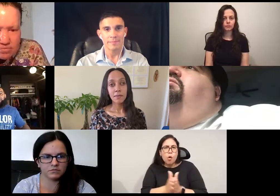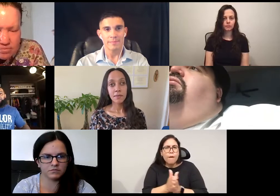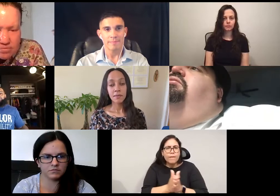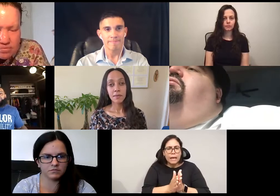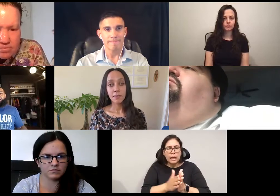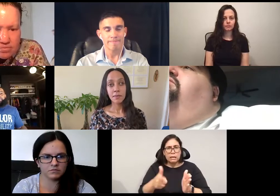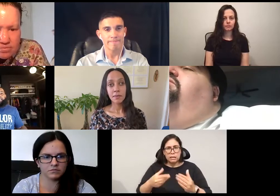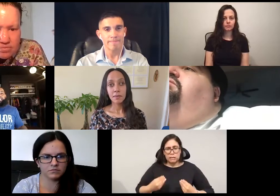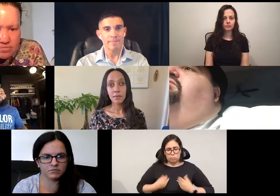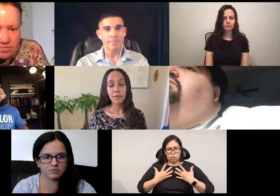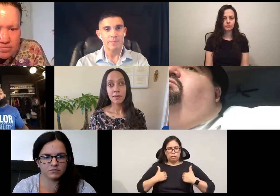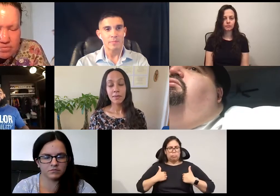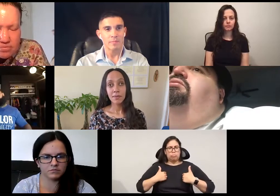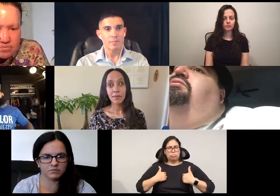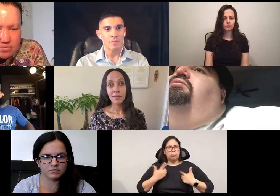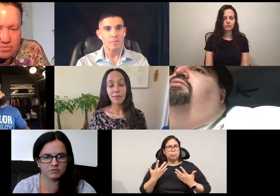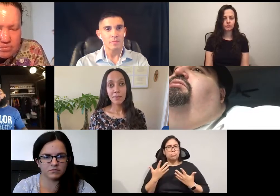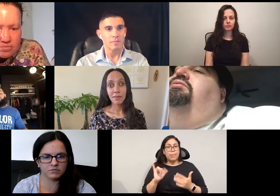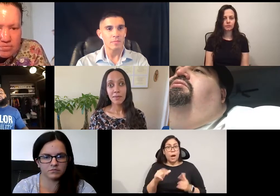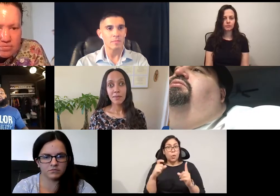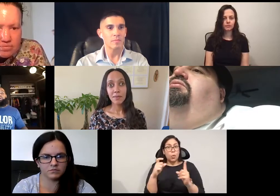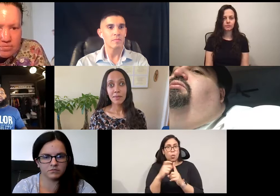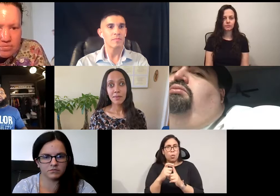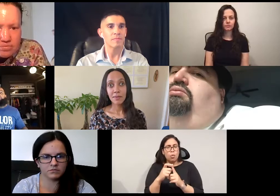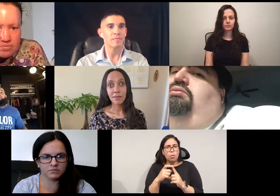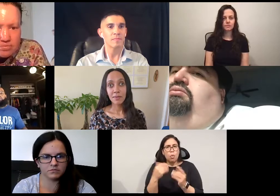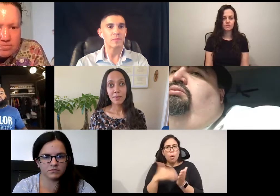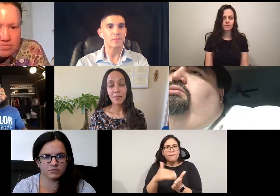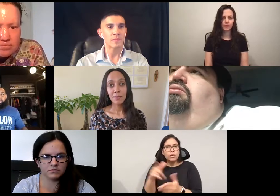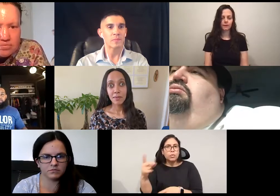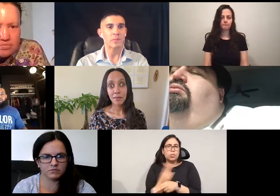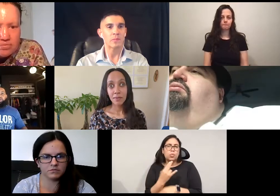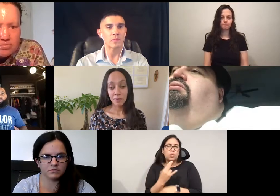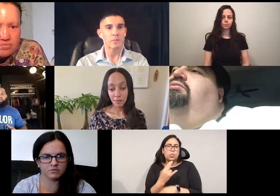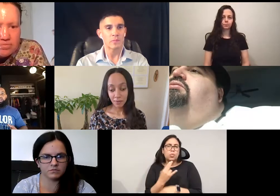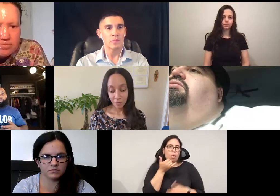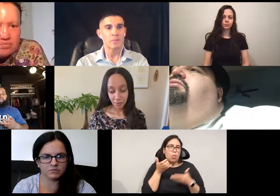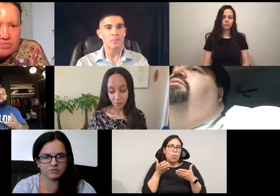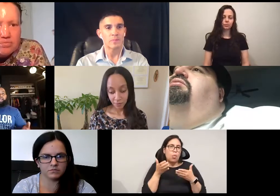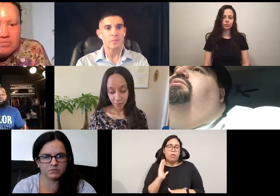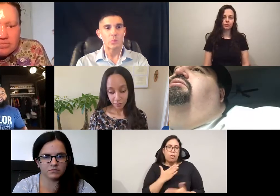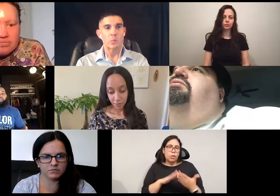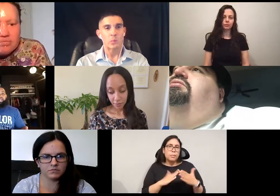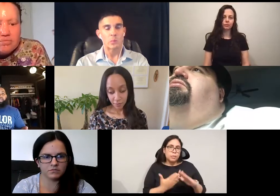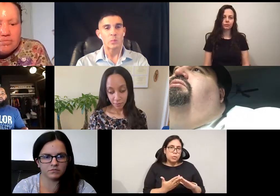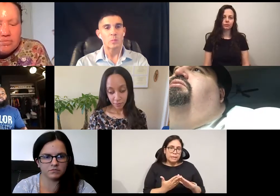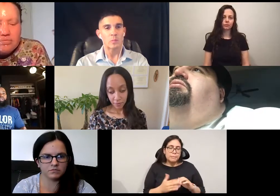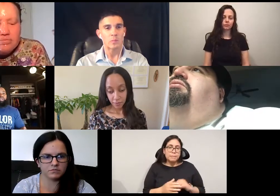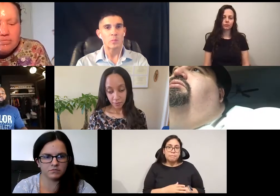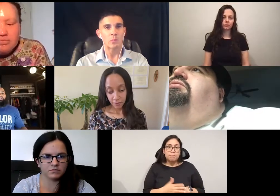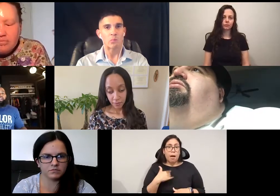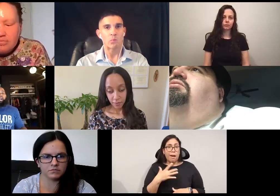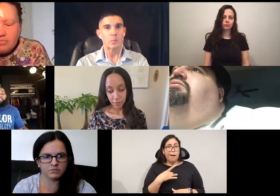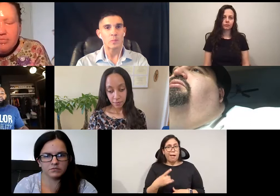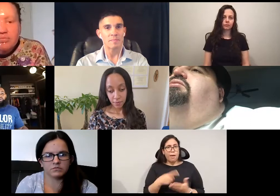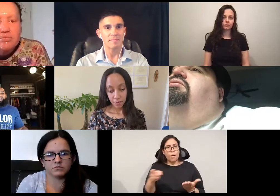anymore, because it's been used in such a wrong term when it comes to our community. And I like what Carly said, we're just trying to live